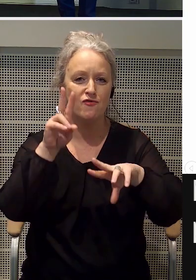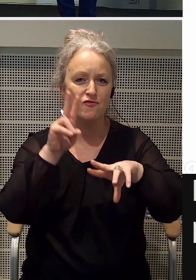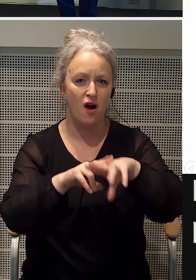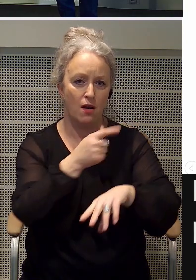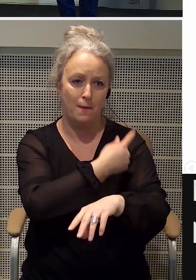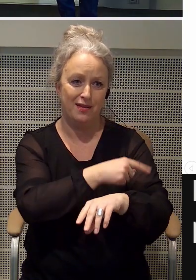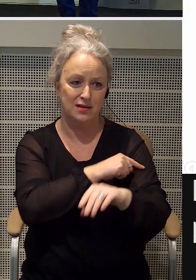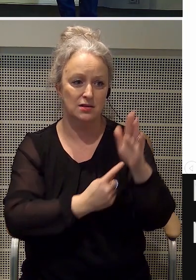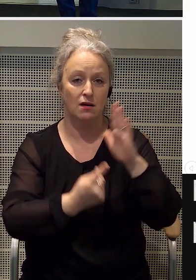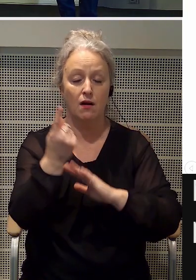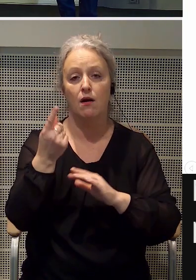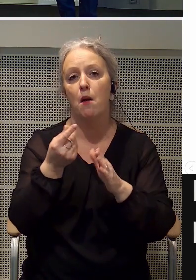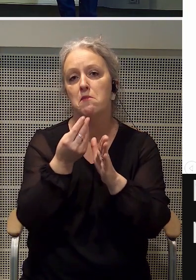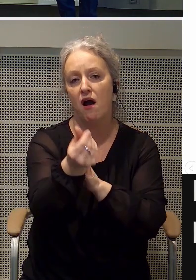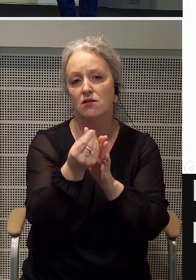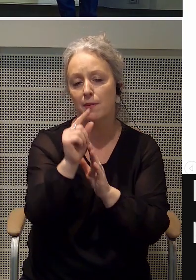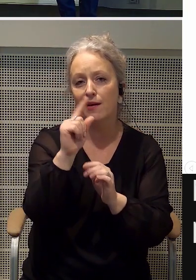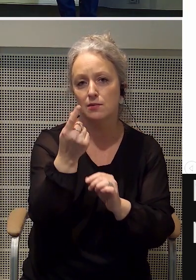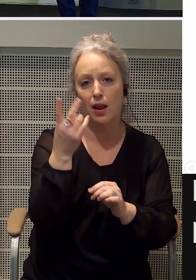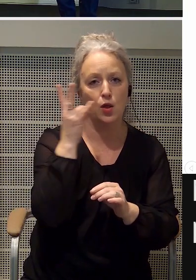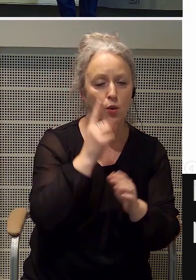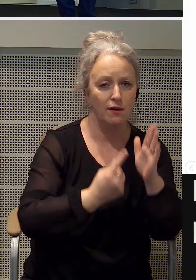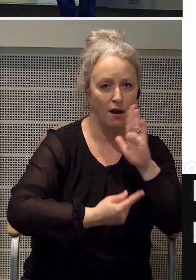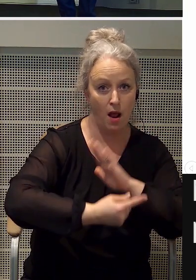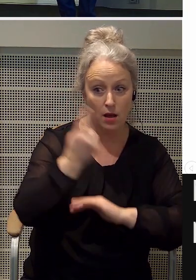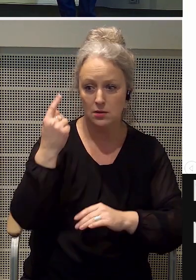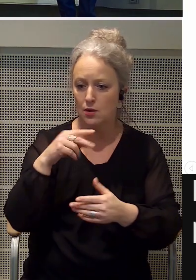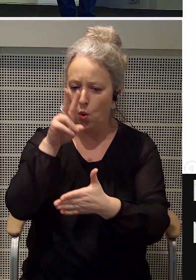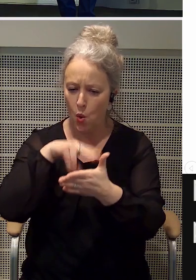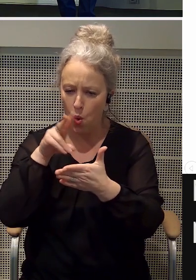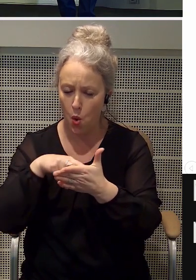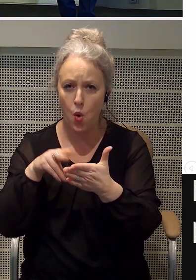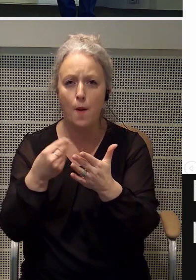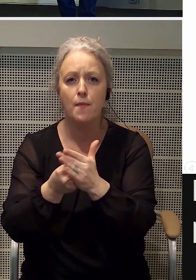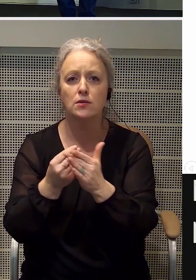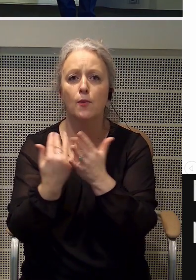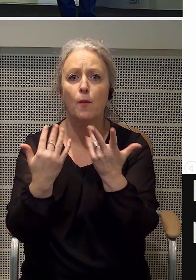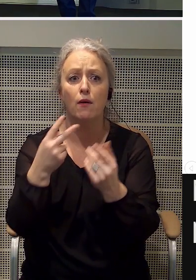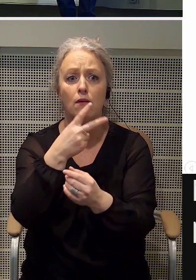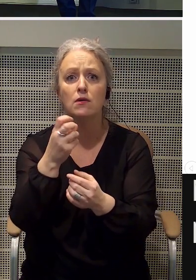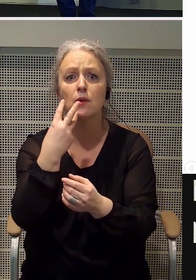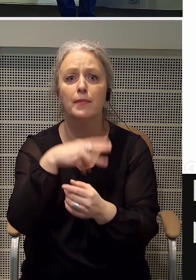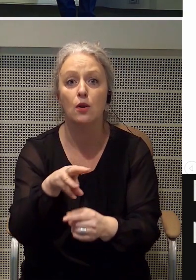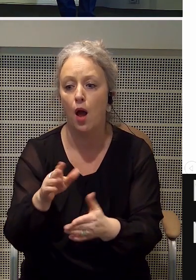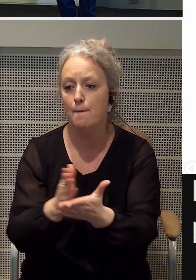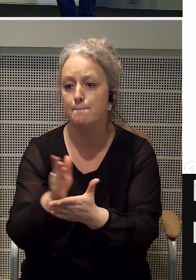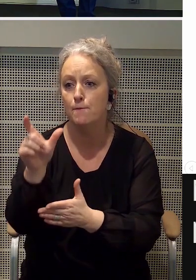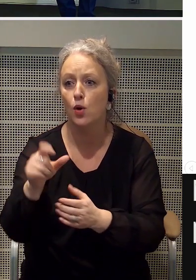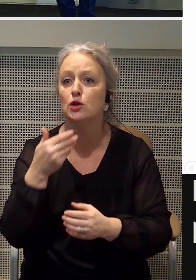We have many new services that we have to finance.